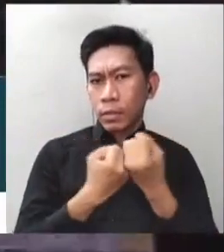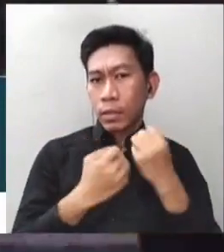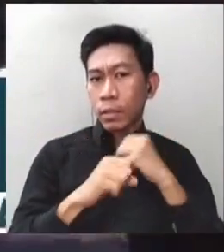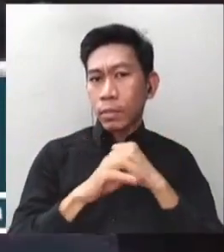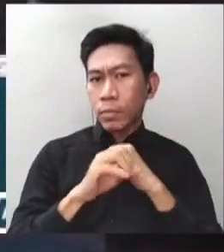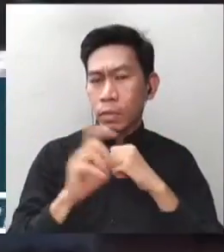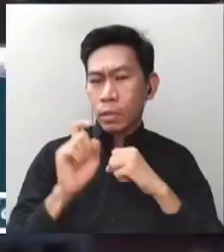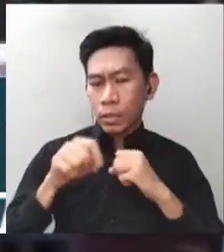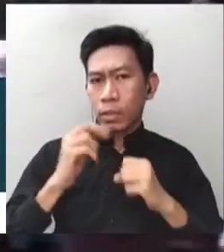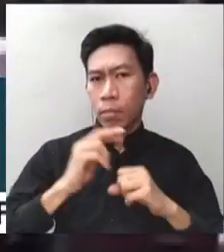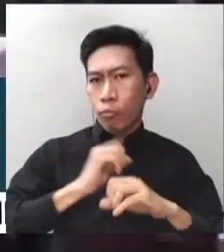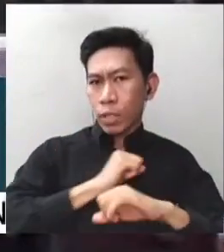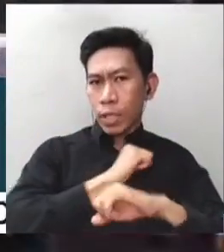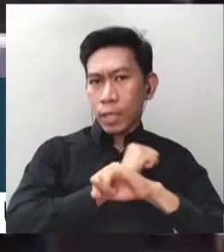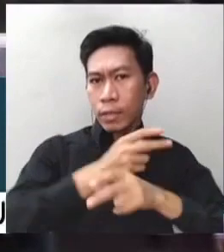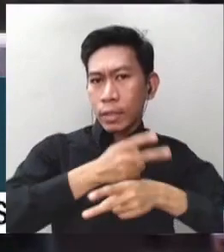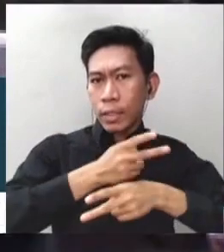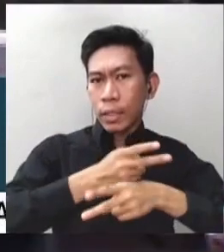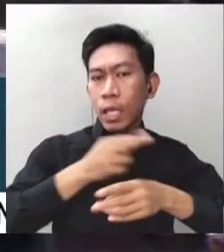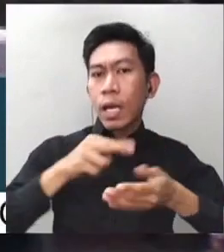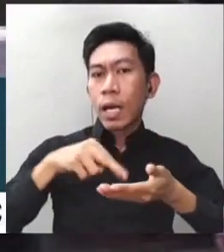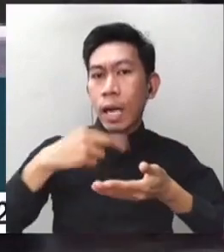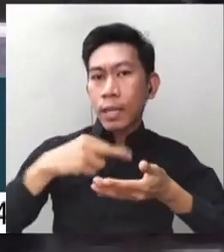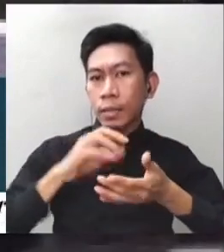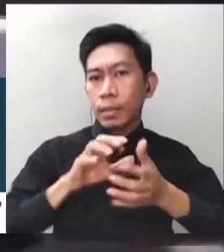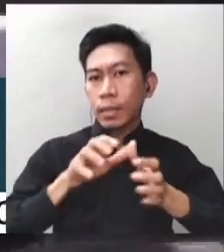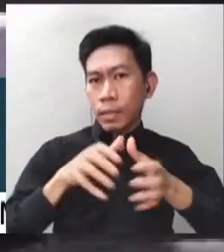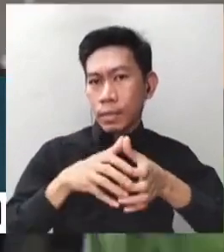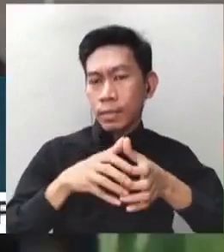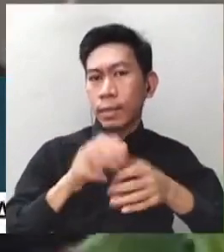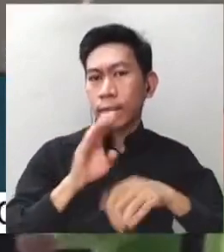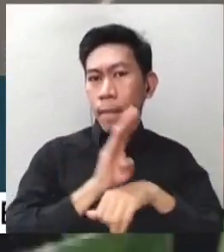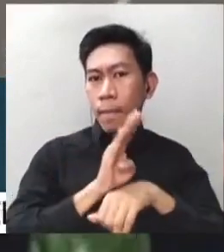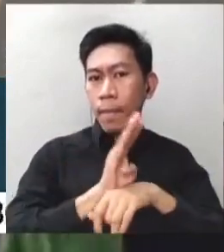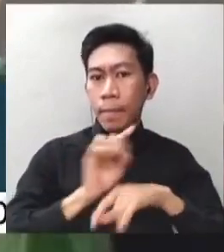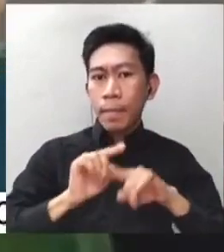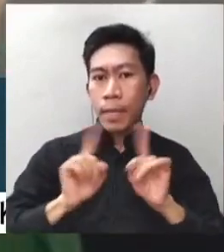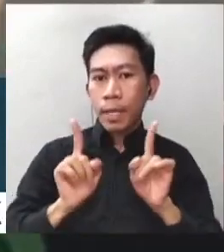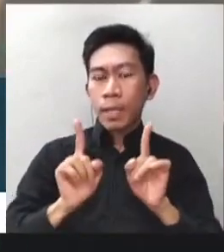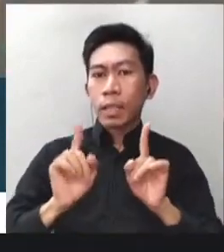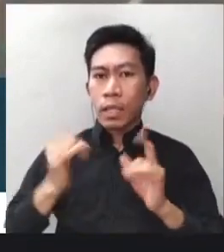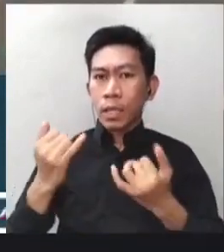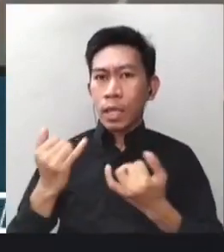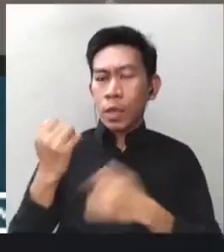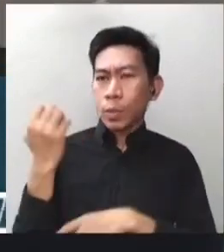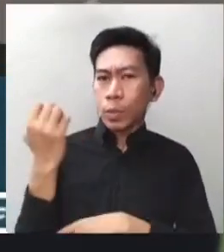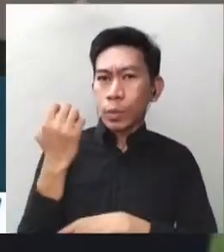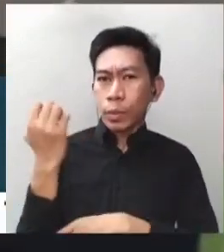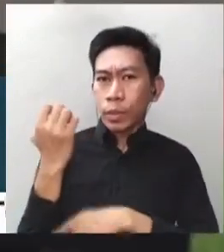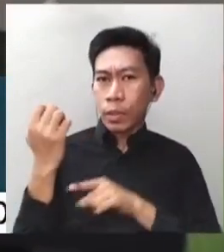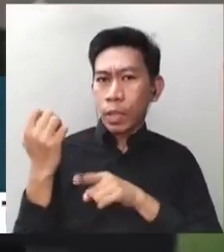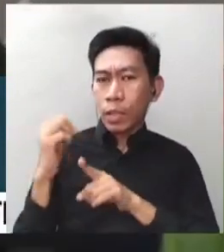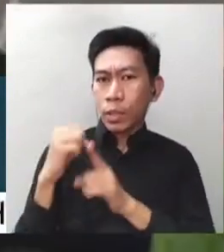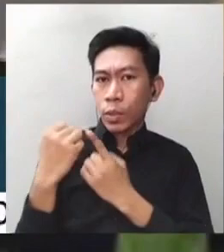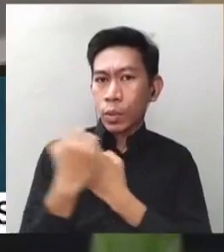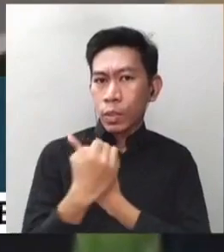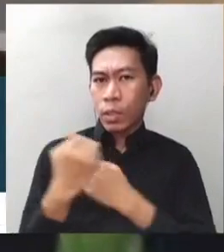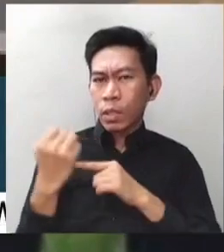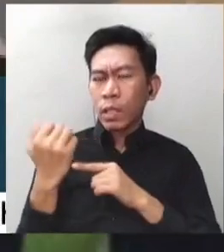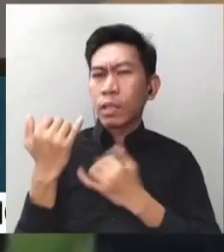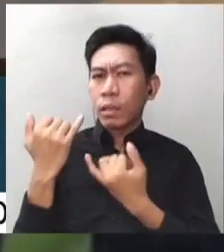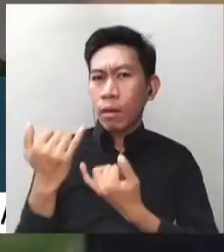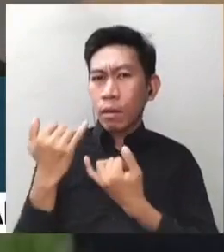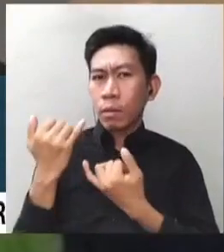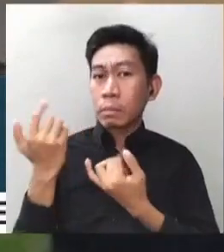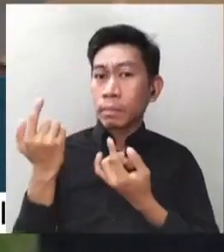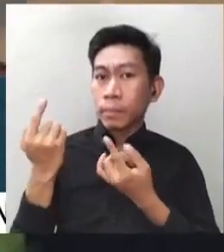So granted, however, we believe that under the exigency of circumstances, namely the soaring price increases and much